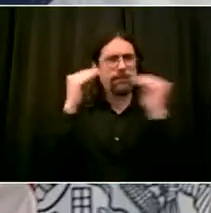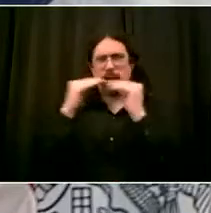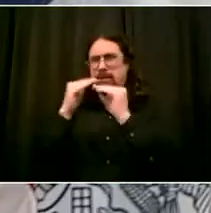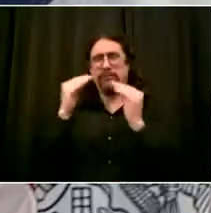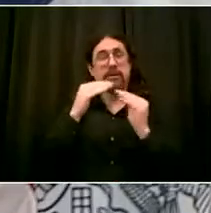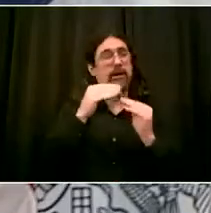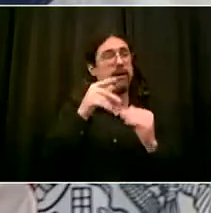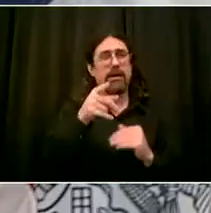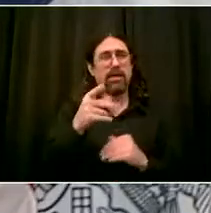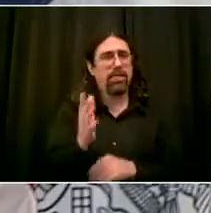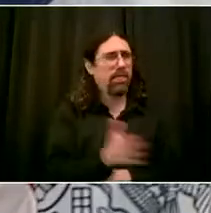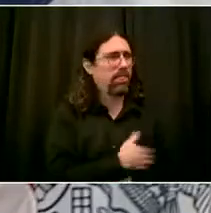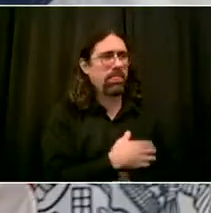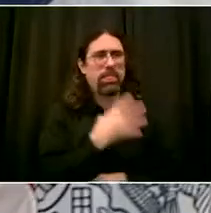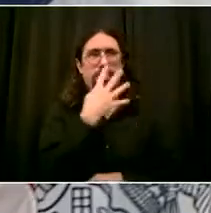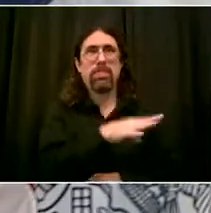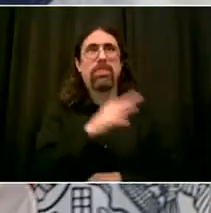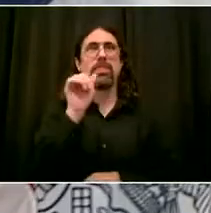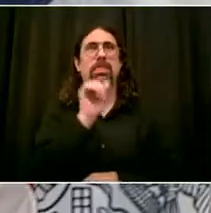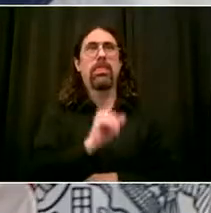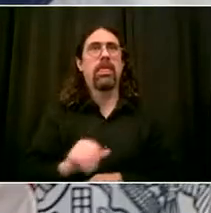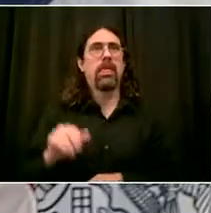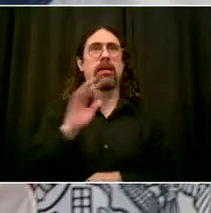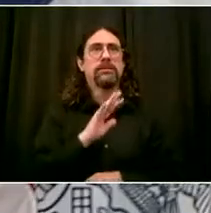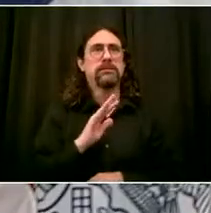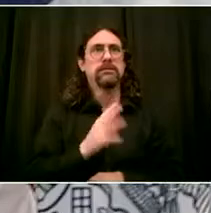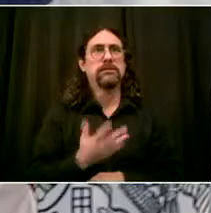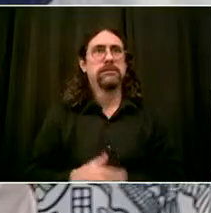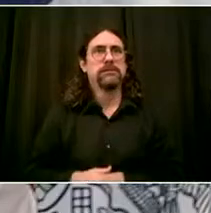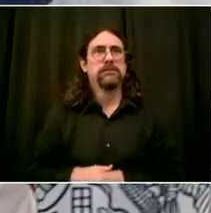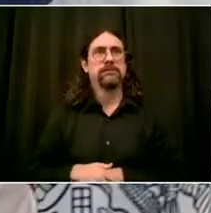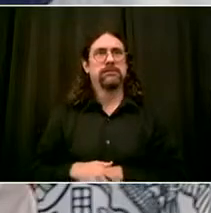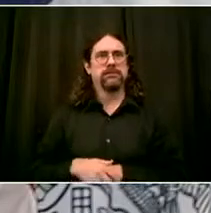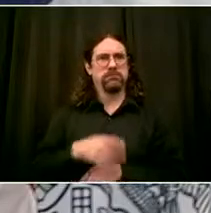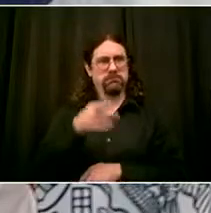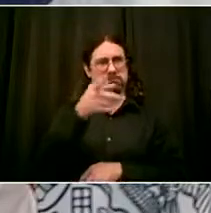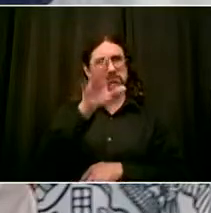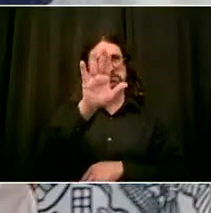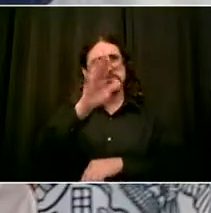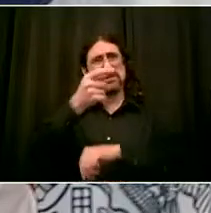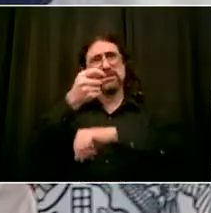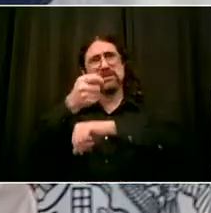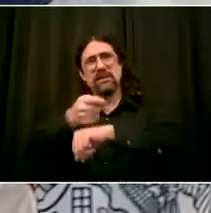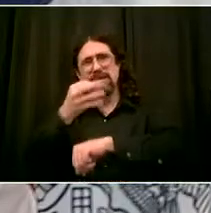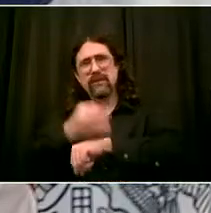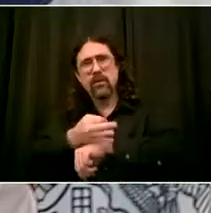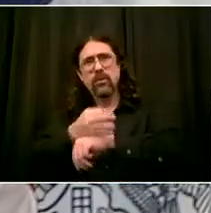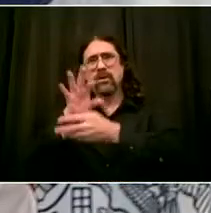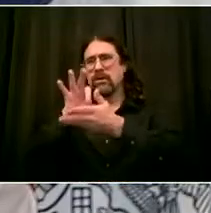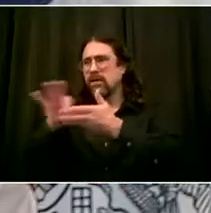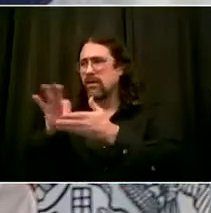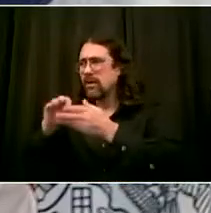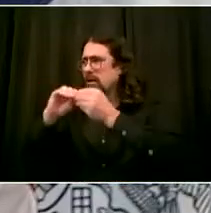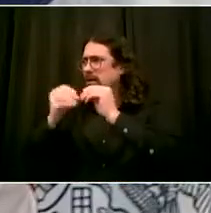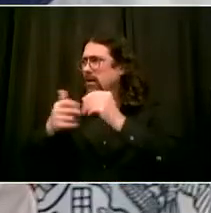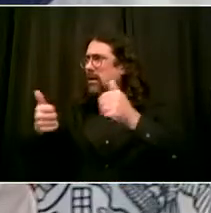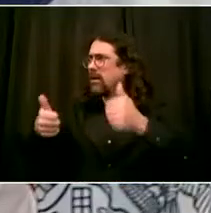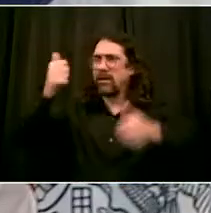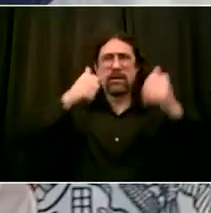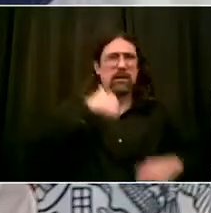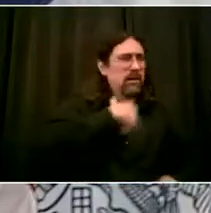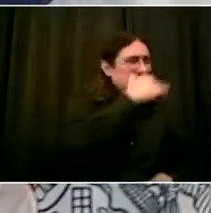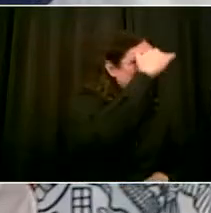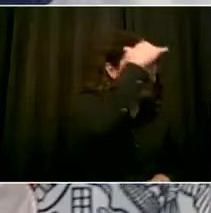points first of all uh this is a city that is almost two3 people of color and that clearly includes our